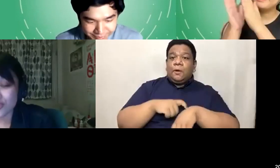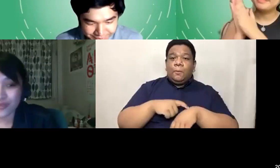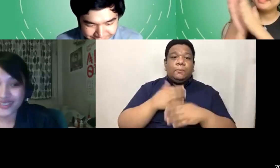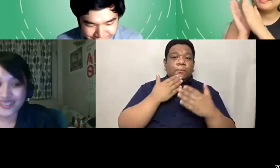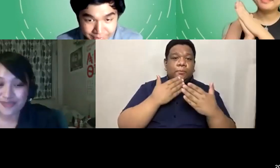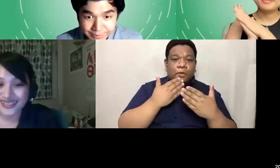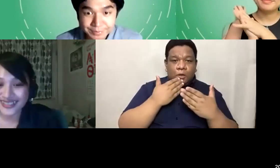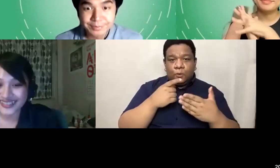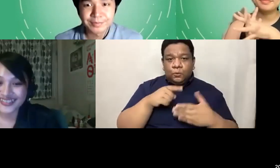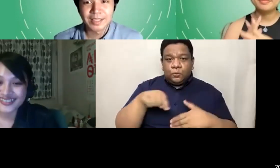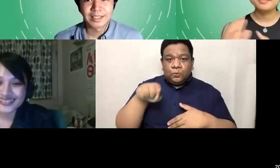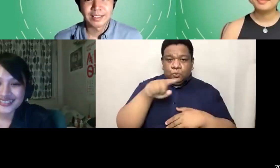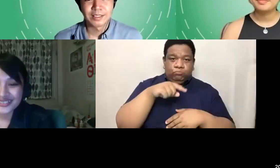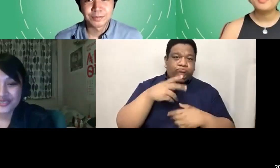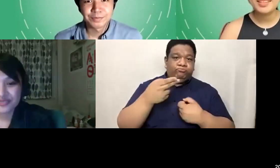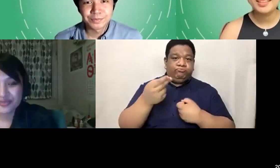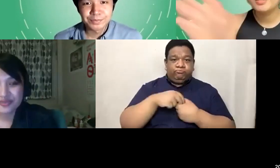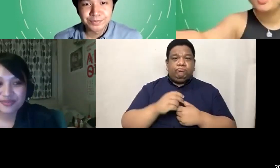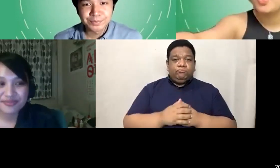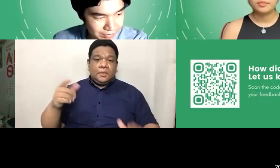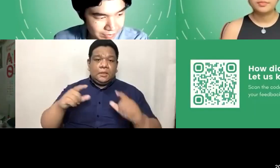much for participating.